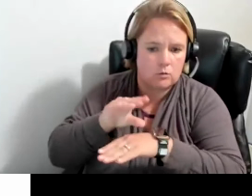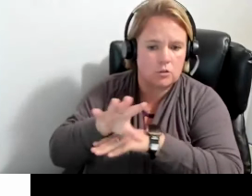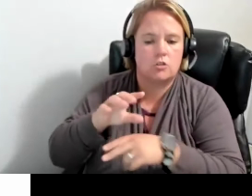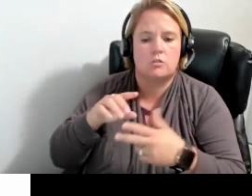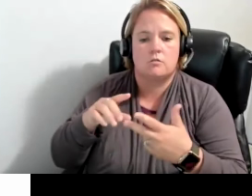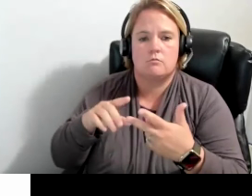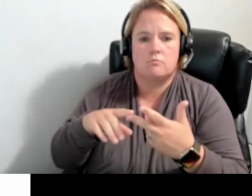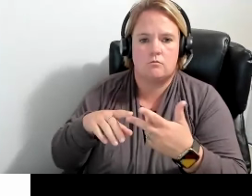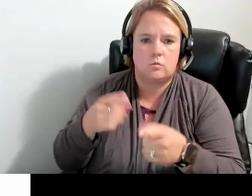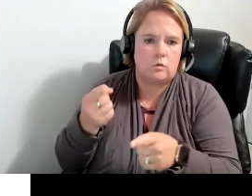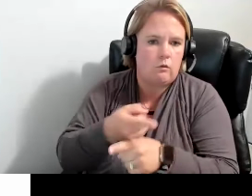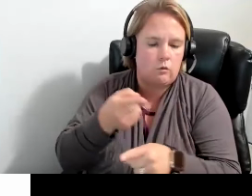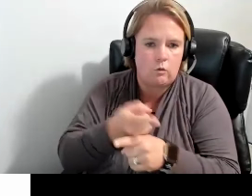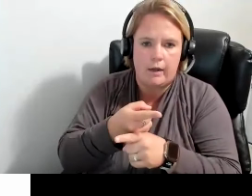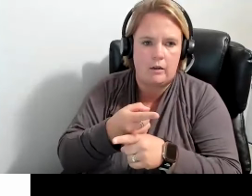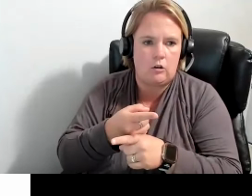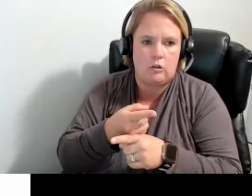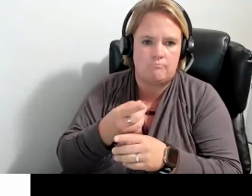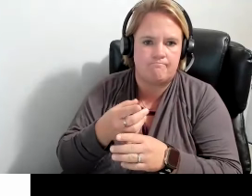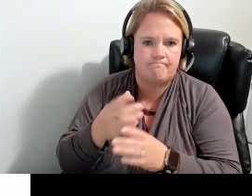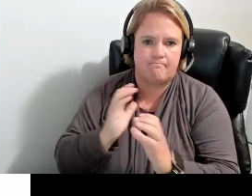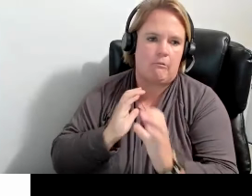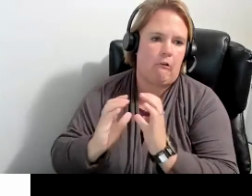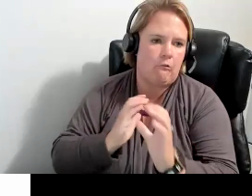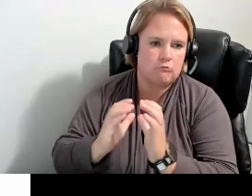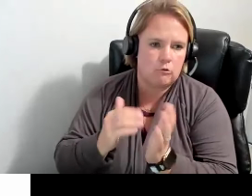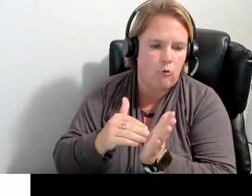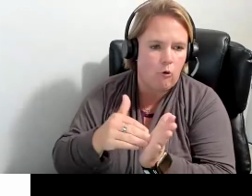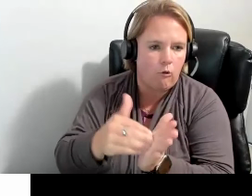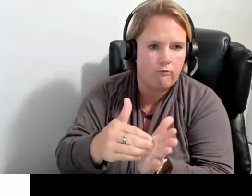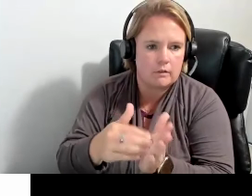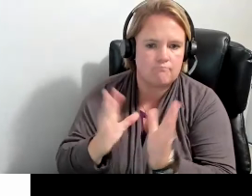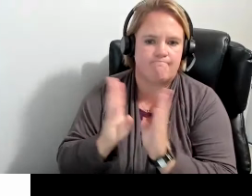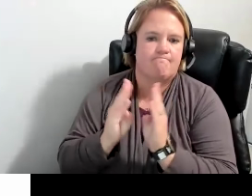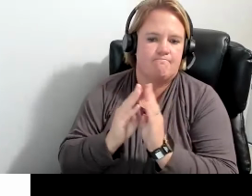regular conversations with them as they work to help us support the same